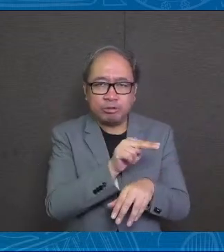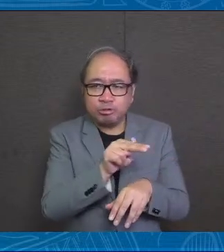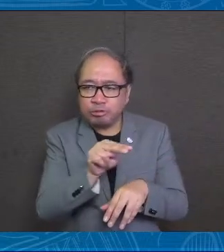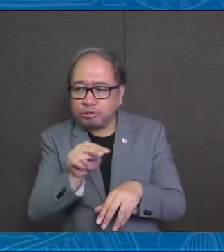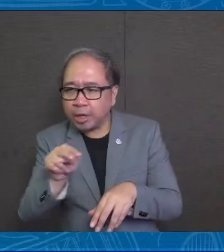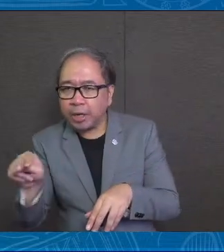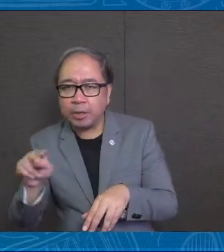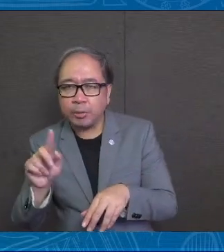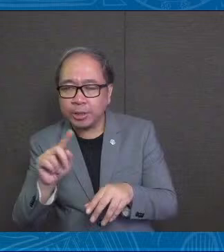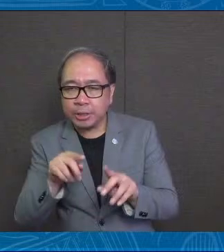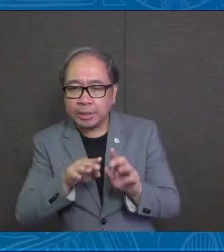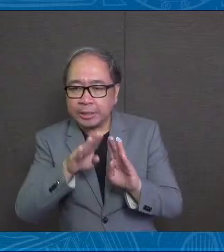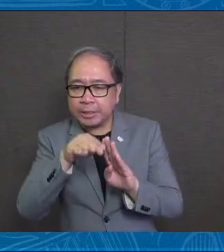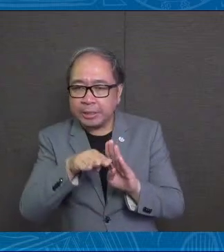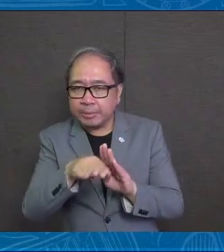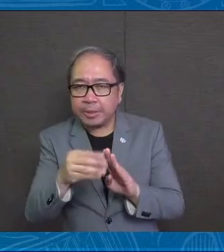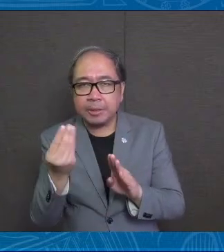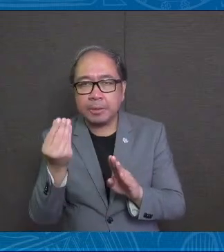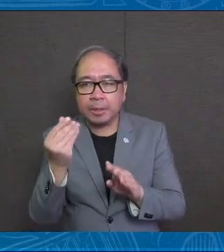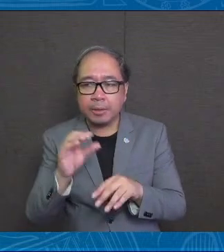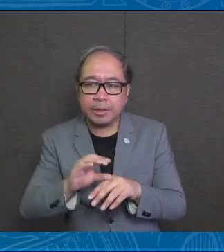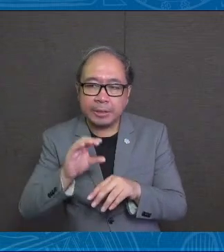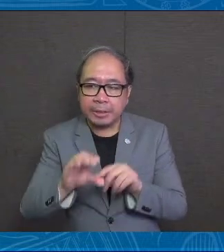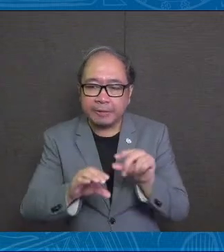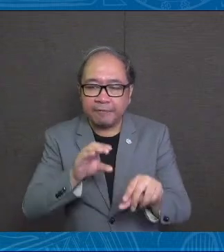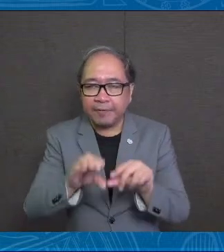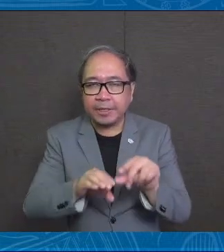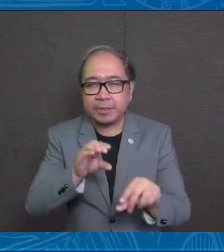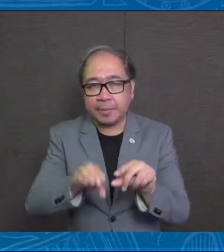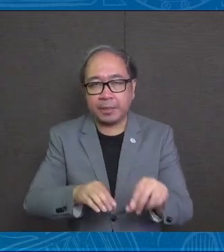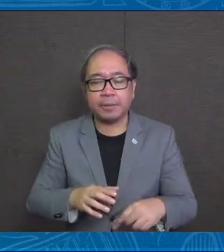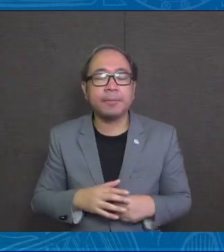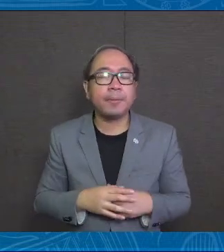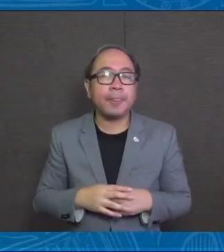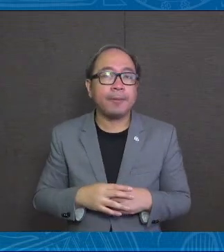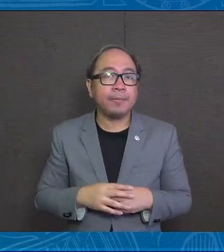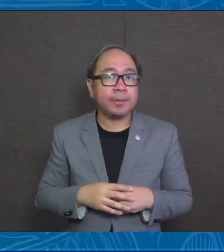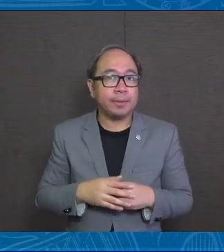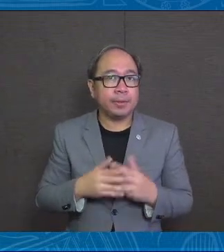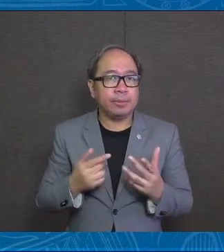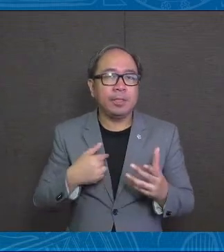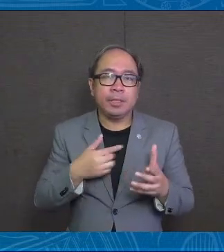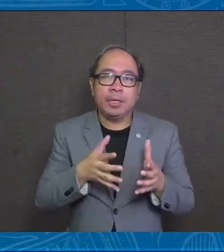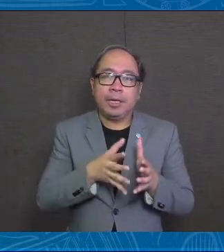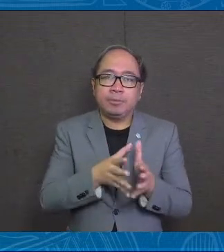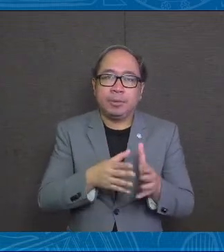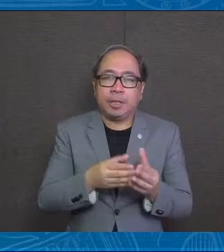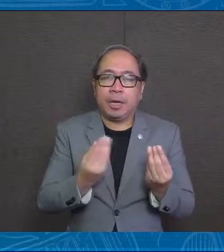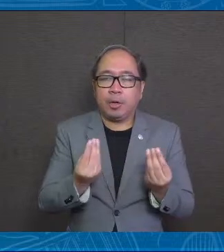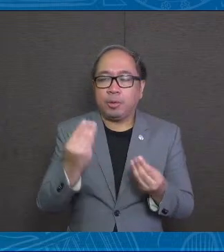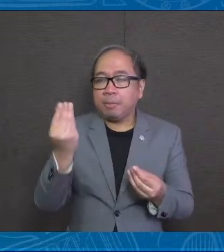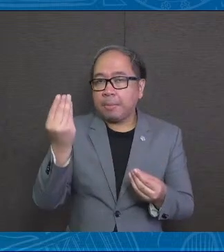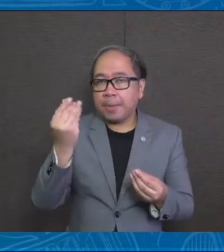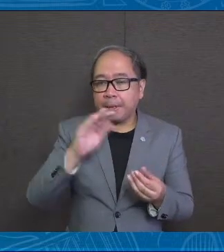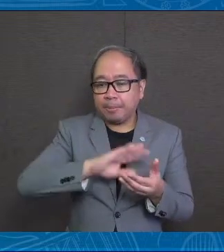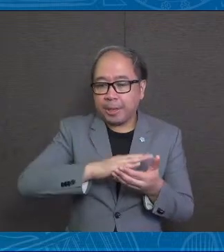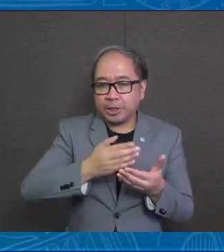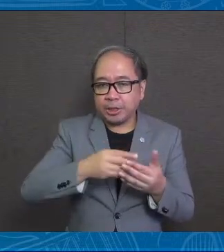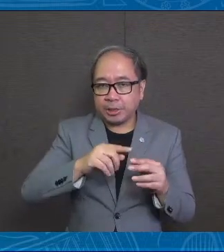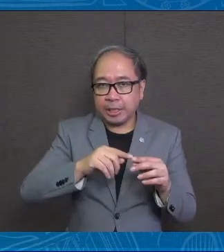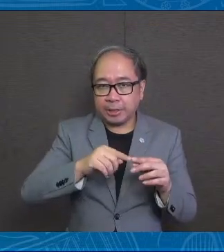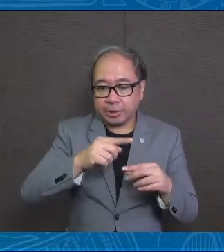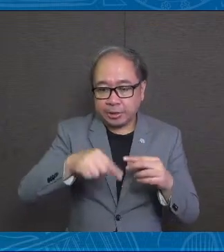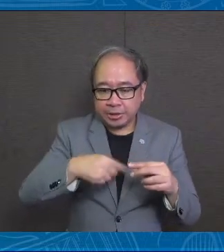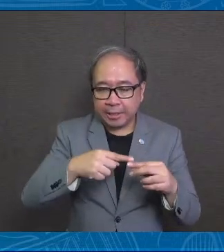these investments. So I'll just go into a little bit more the budget cycle. So one is budget